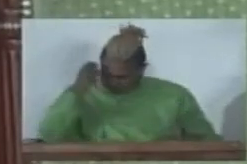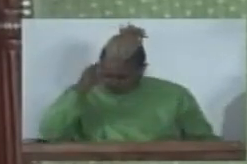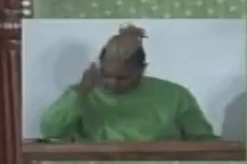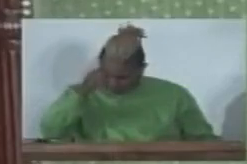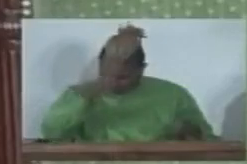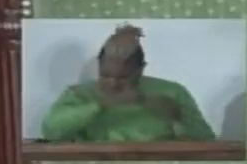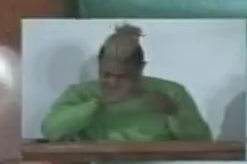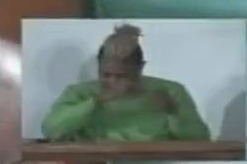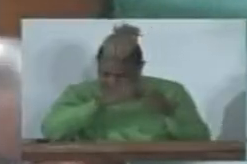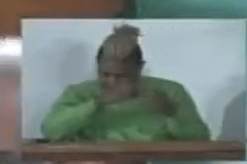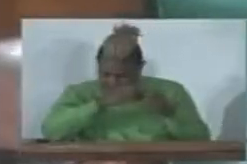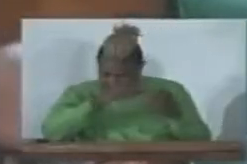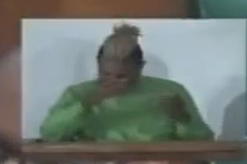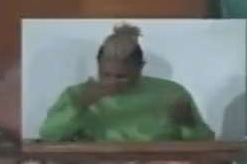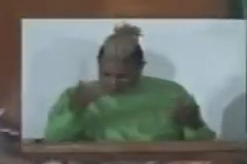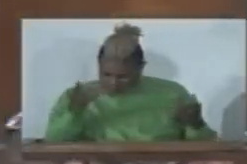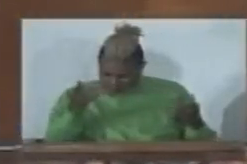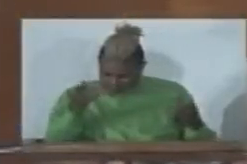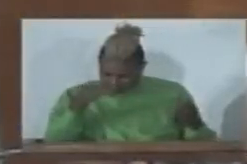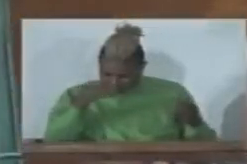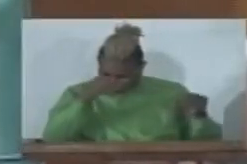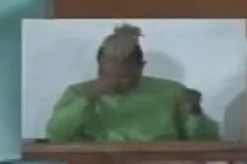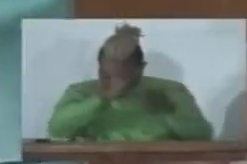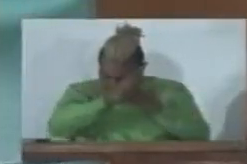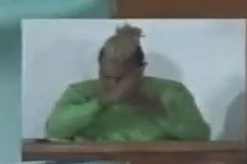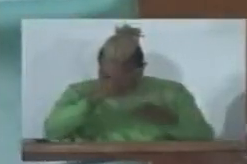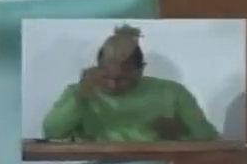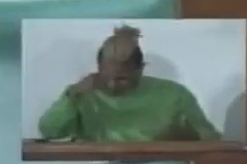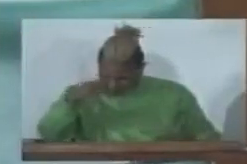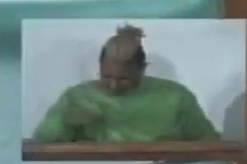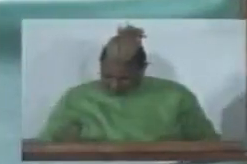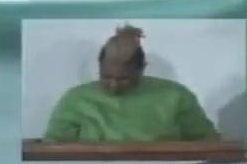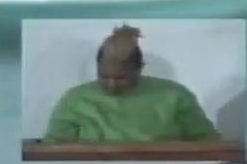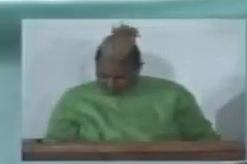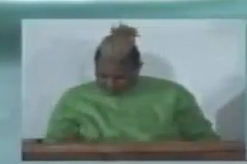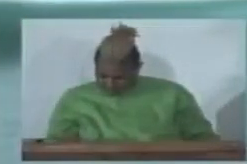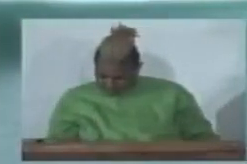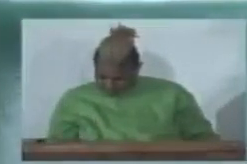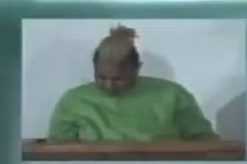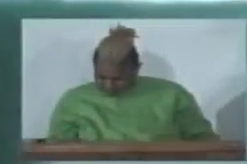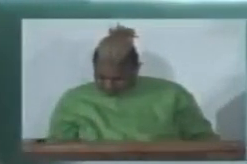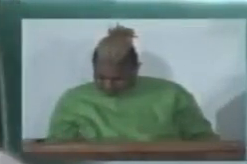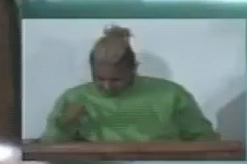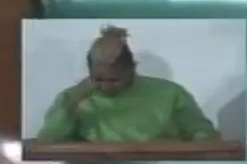The question is that the motion be approved. All in favor? Aye. Against?